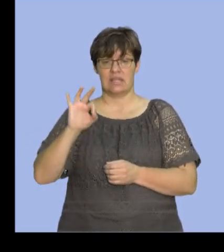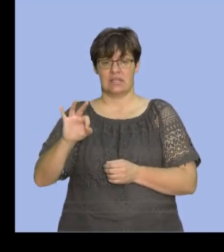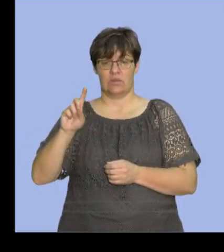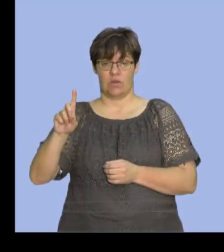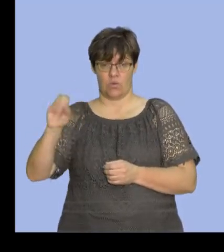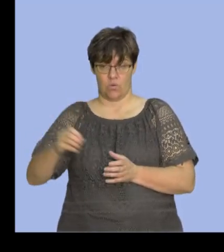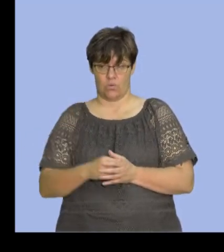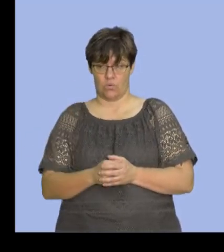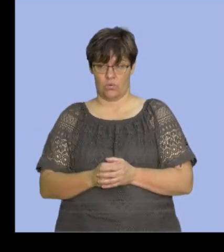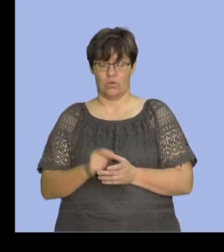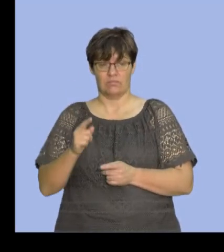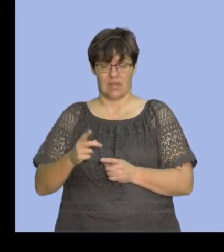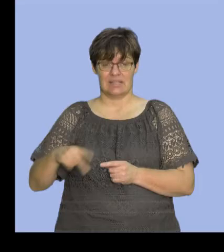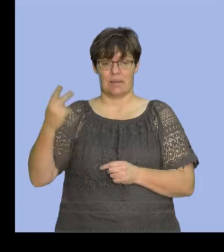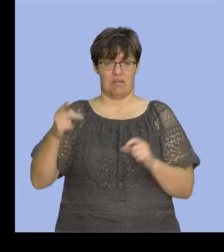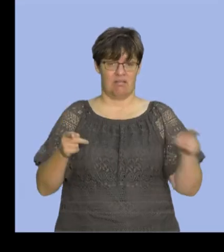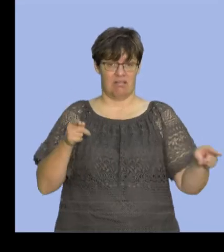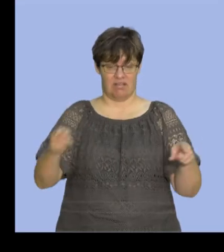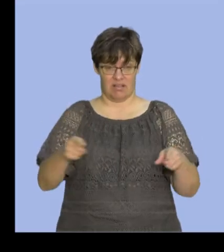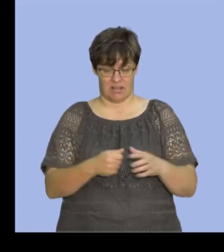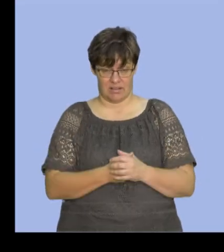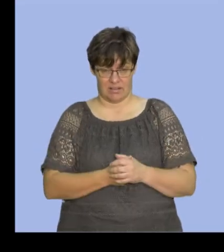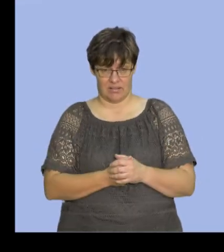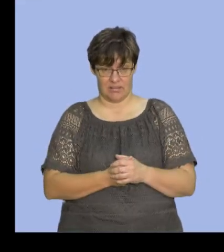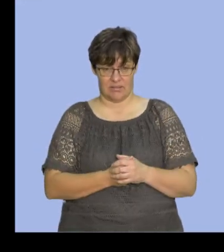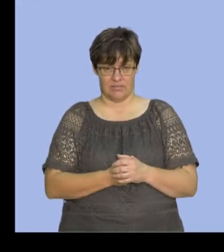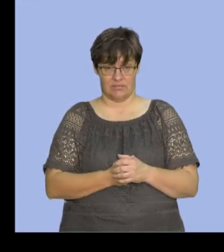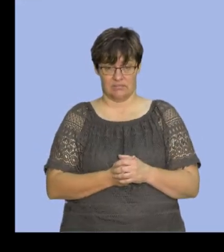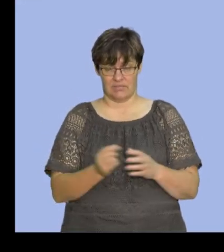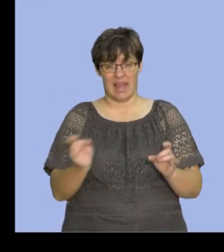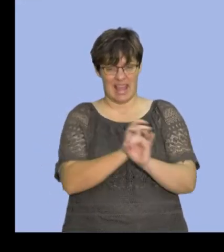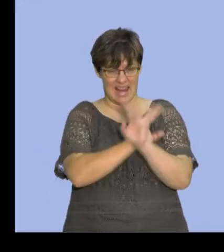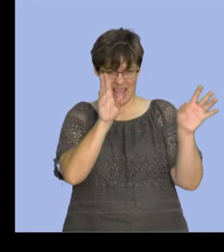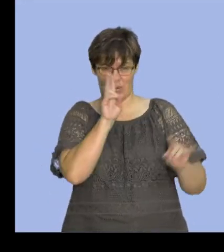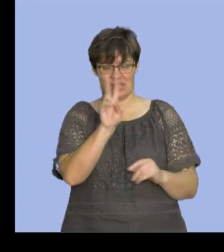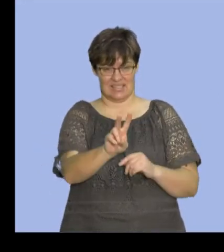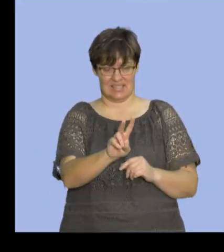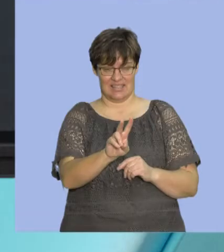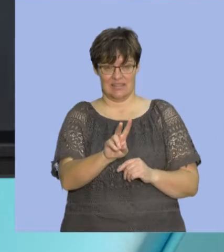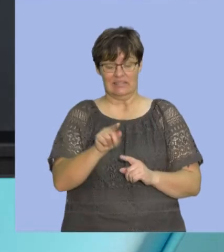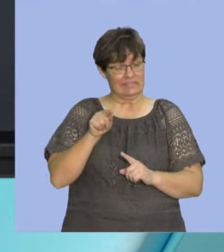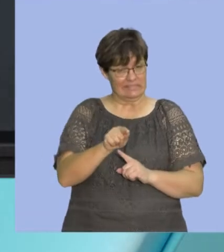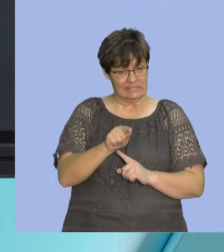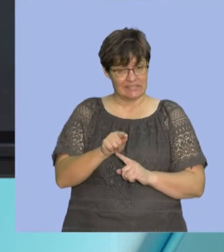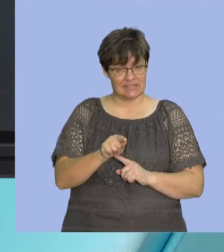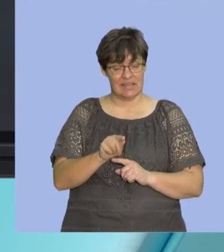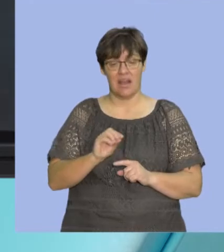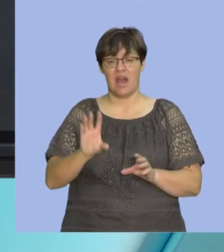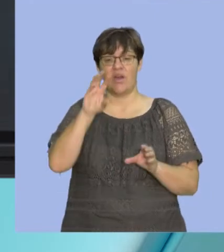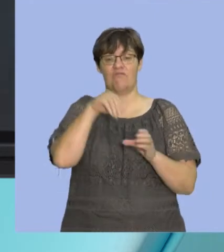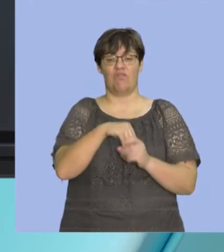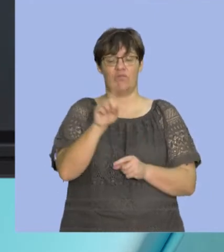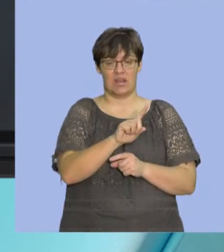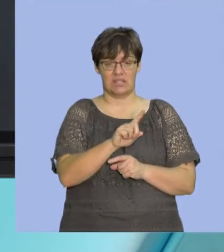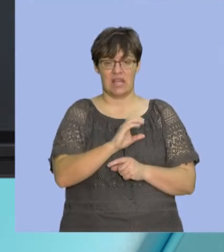2,310. Here's my double entry, right? So clearly you can see that this entry involves